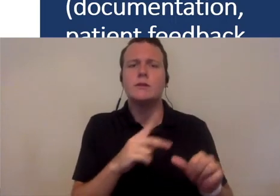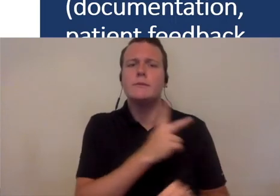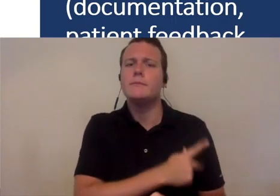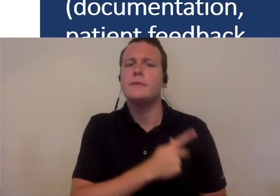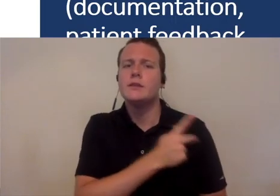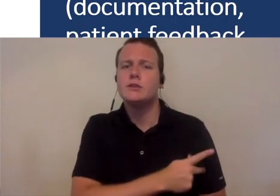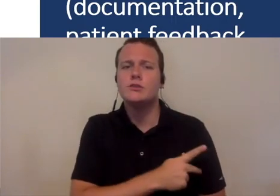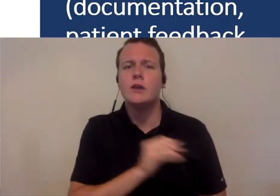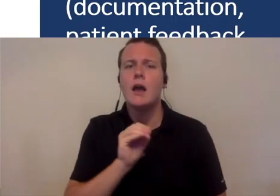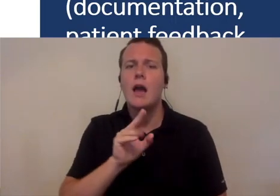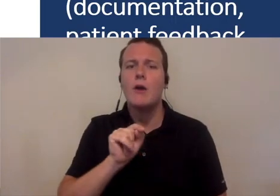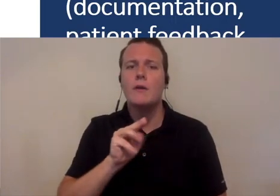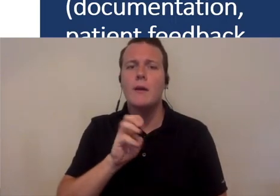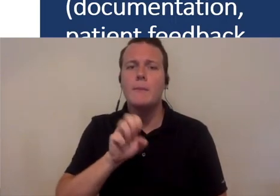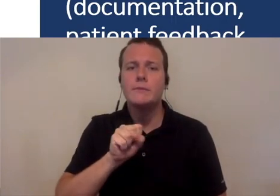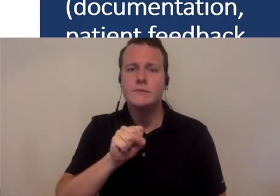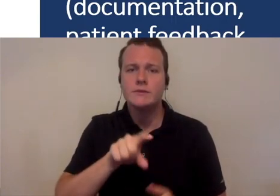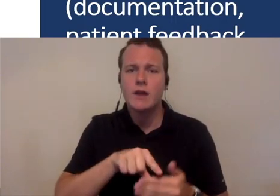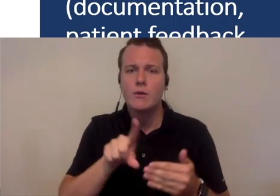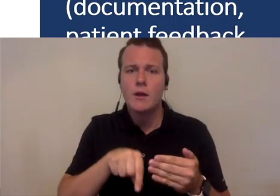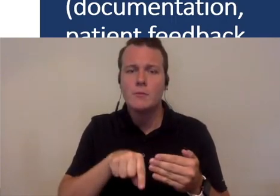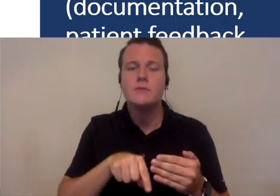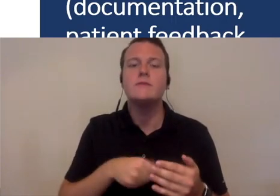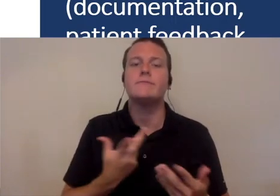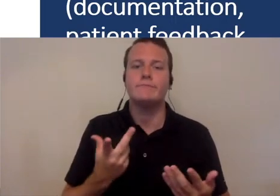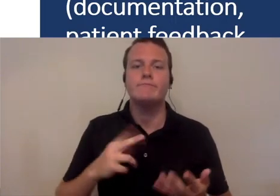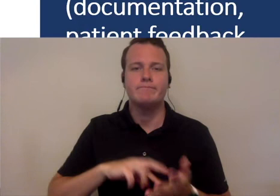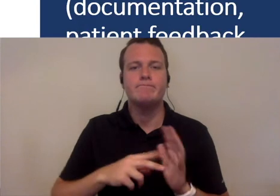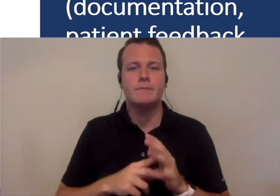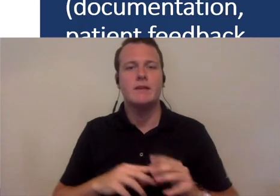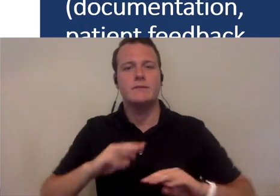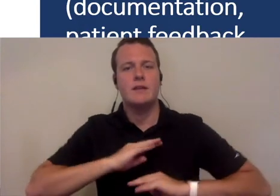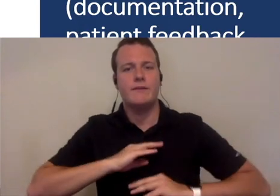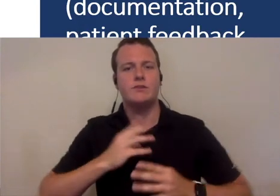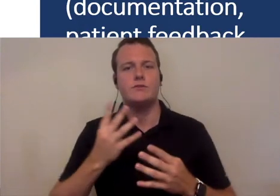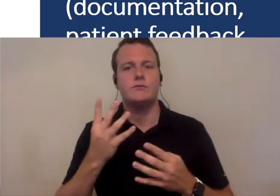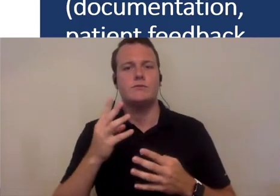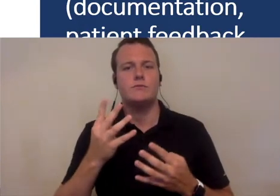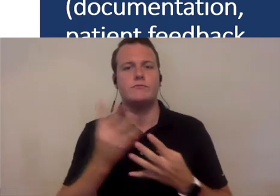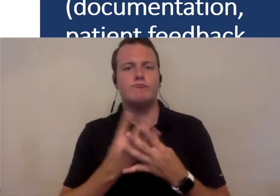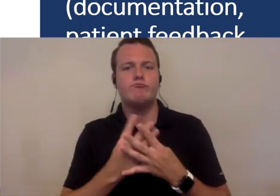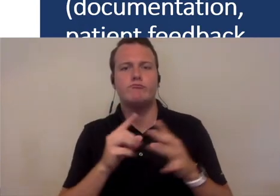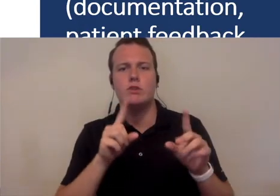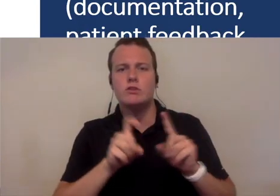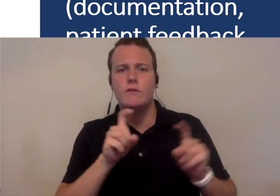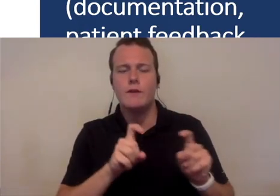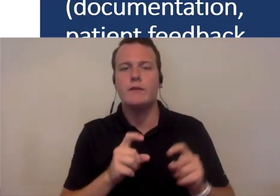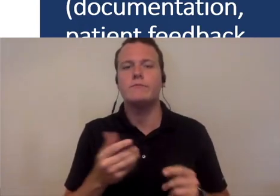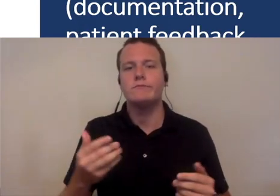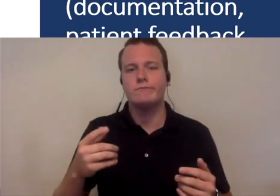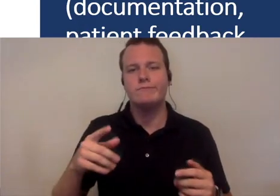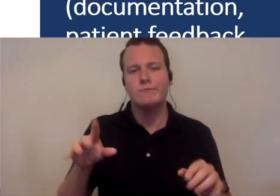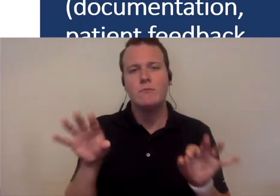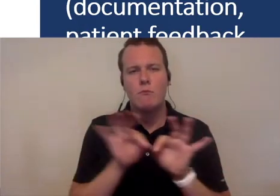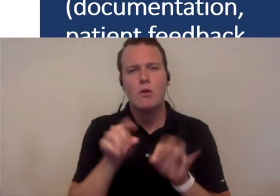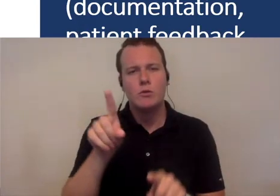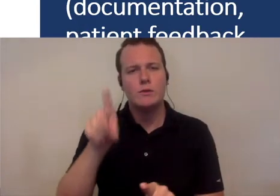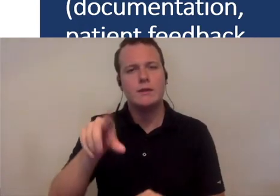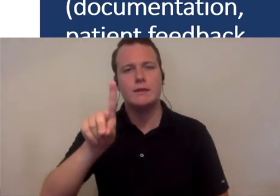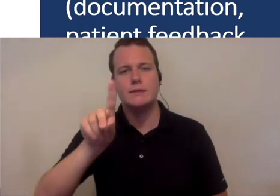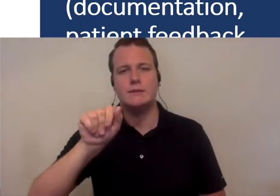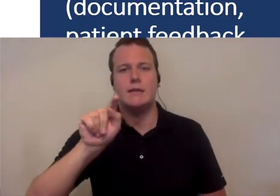Satisfaction surveys. So one of the things that you want to make sure that you have data. When you start